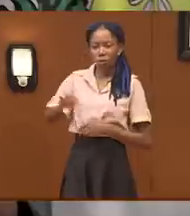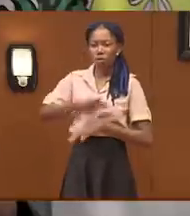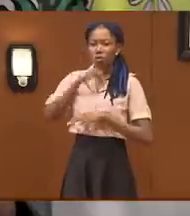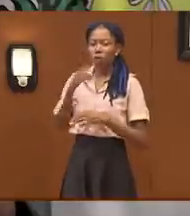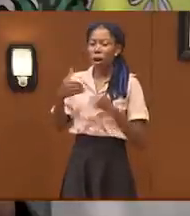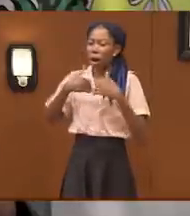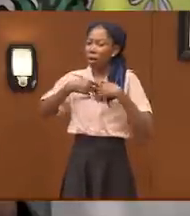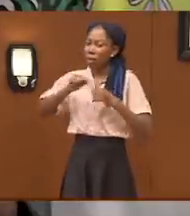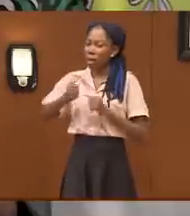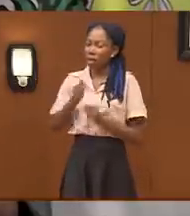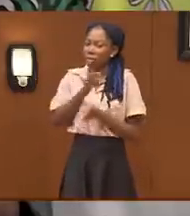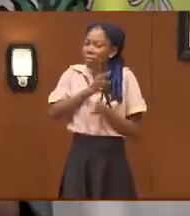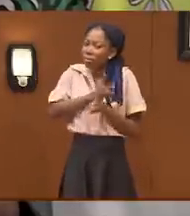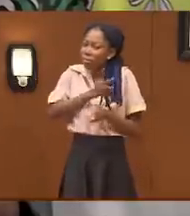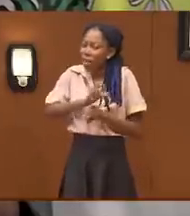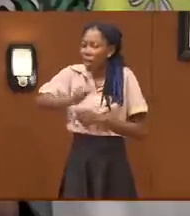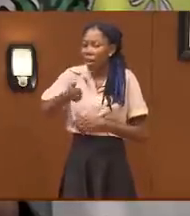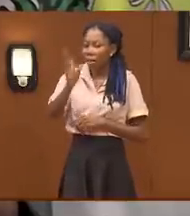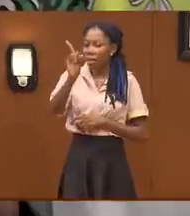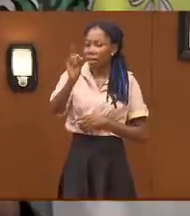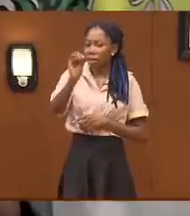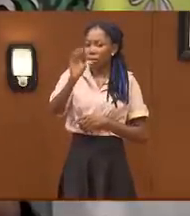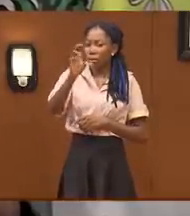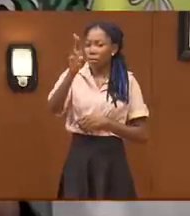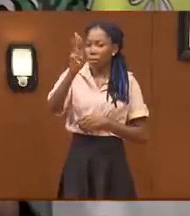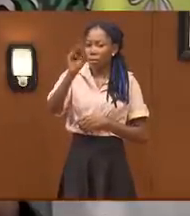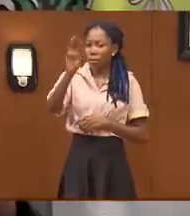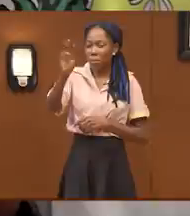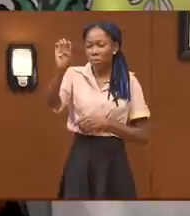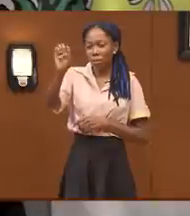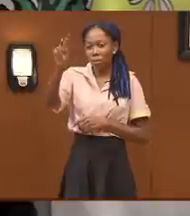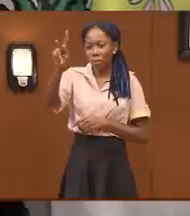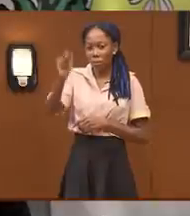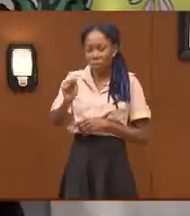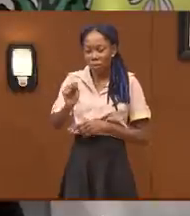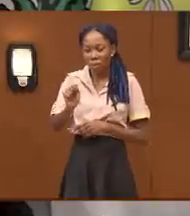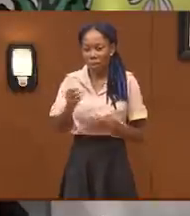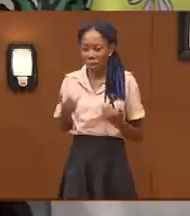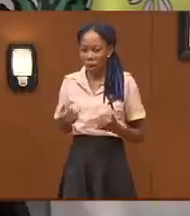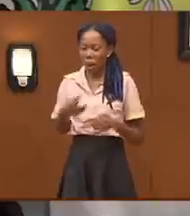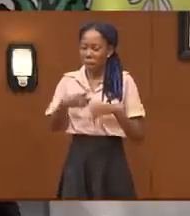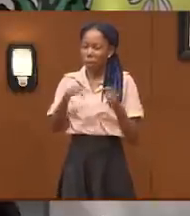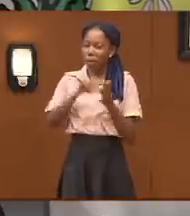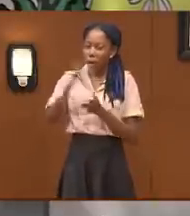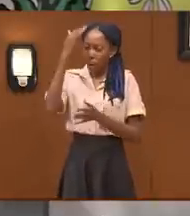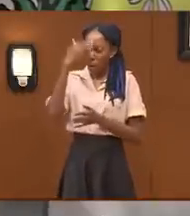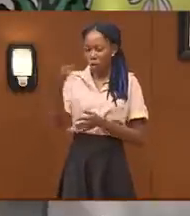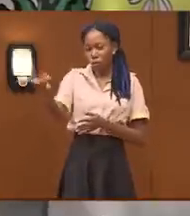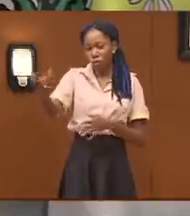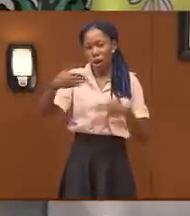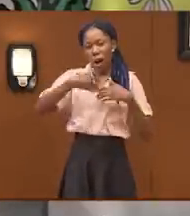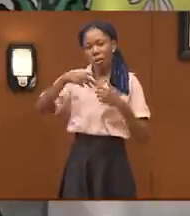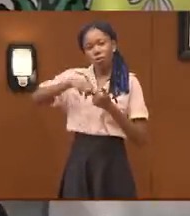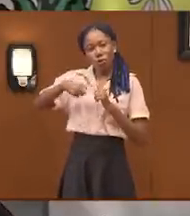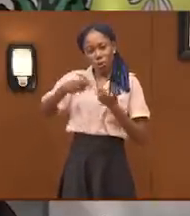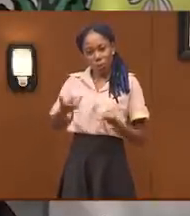documented every payment you made to him. He did not deny that. But that's why you are having that problem in reconciling the